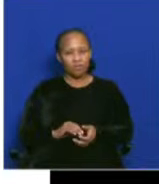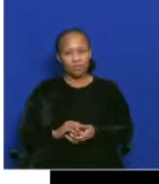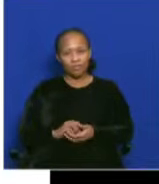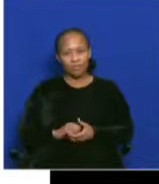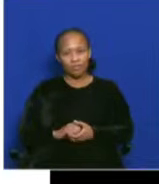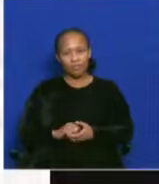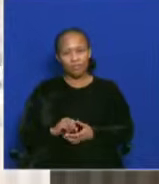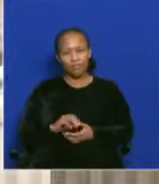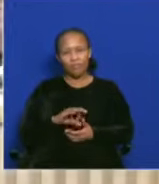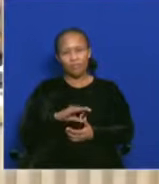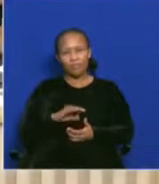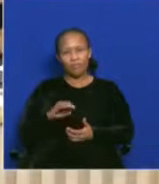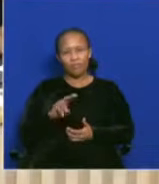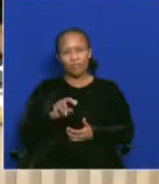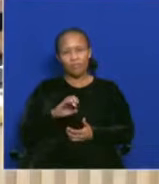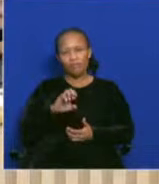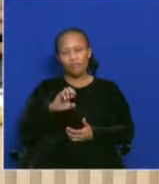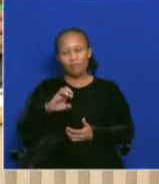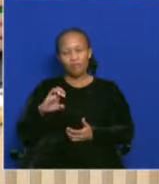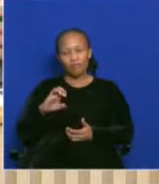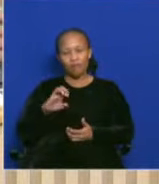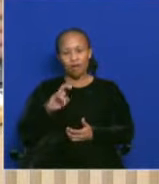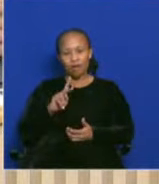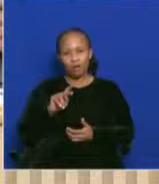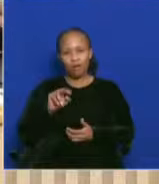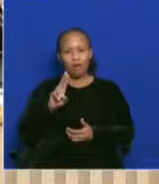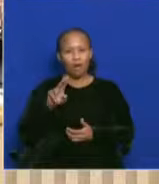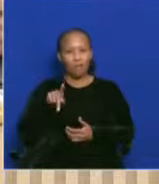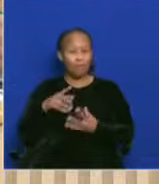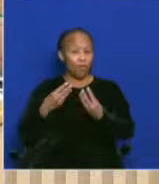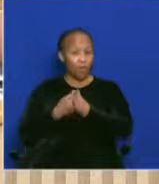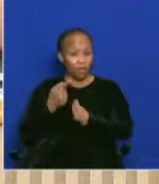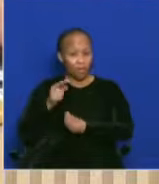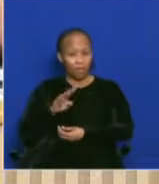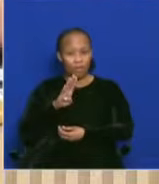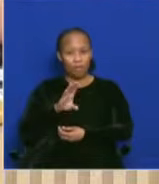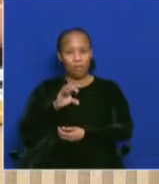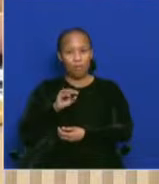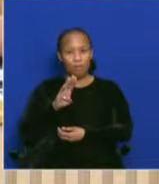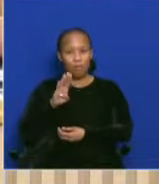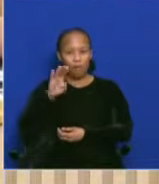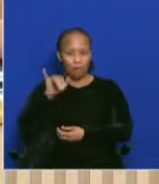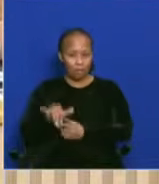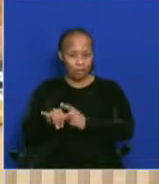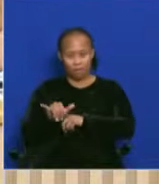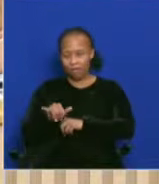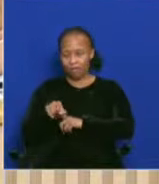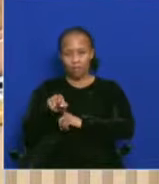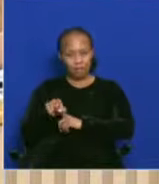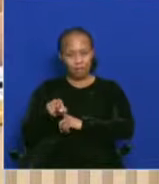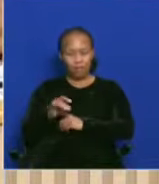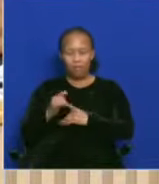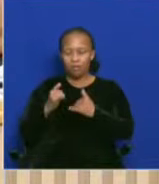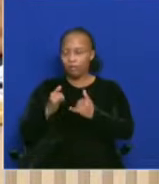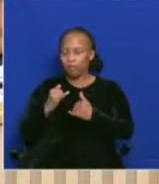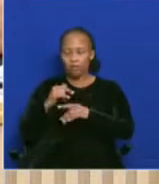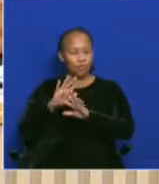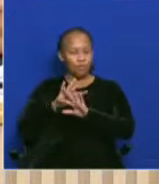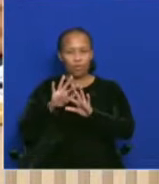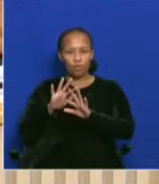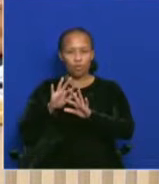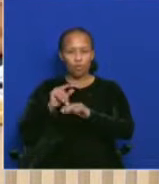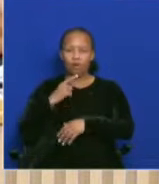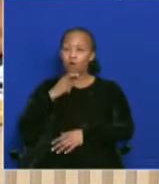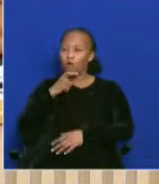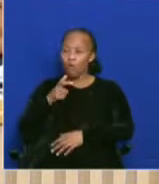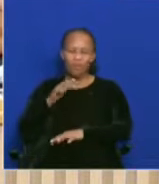I don't know whether this Bobby is the same as the other Bobby that was referred to earlier. I won't comment on it. That is